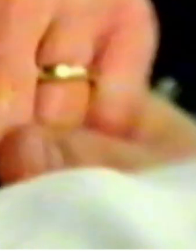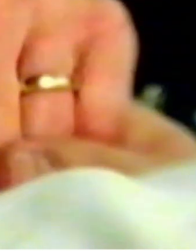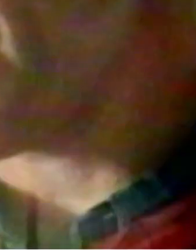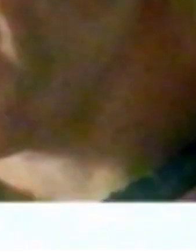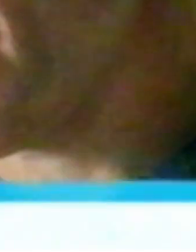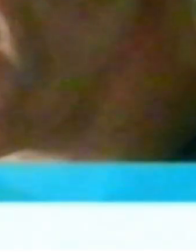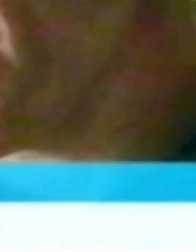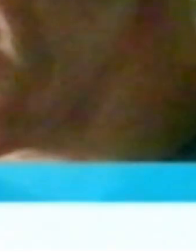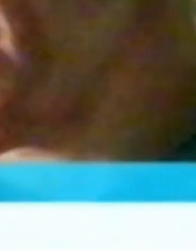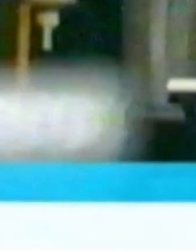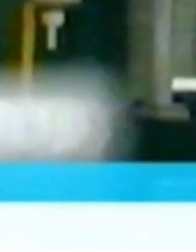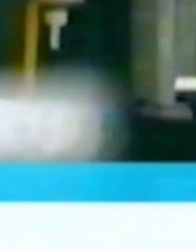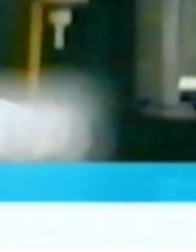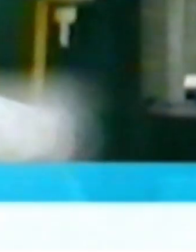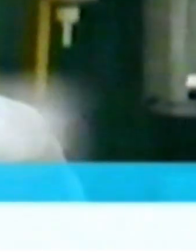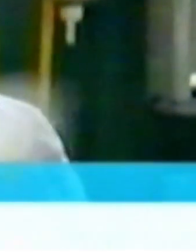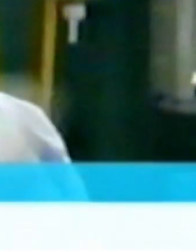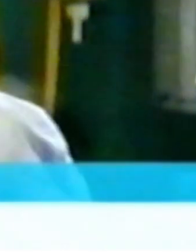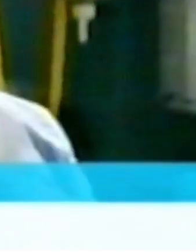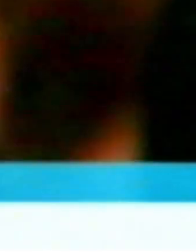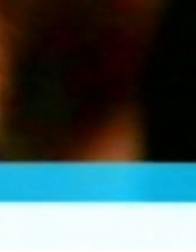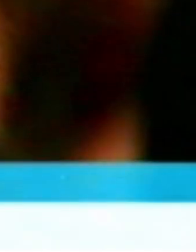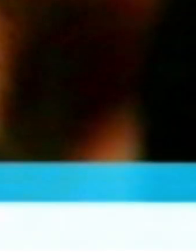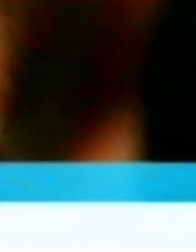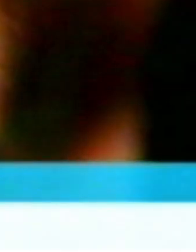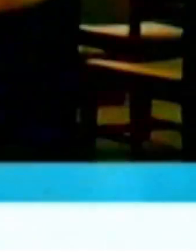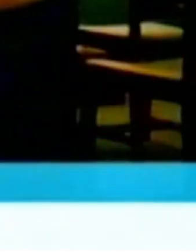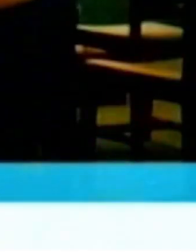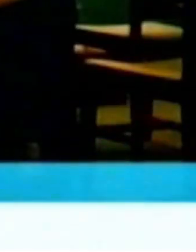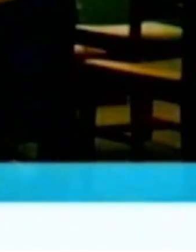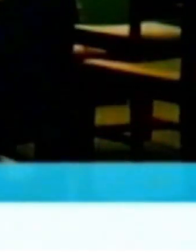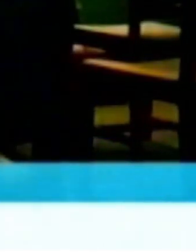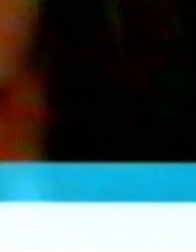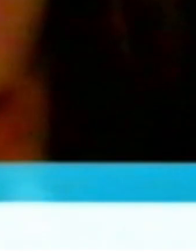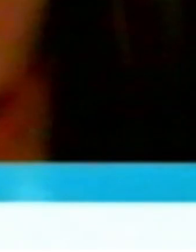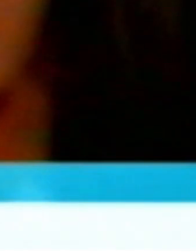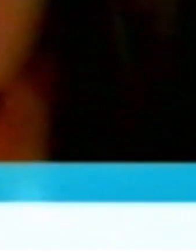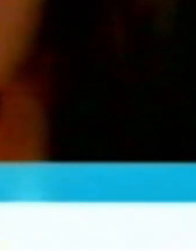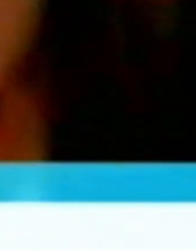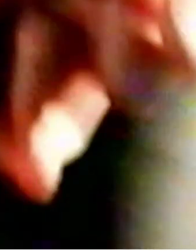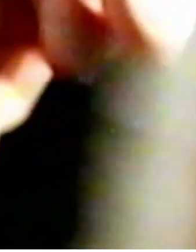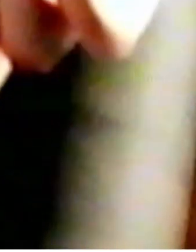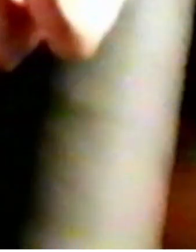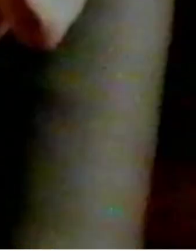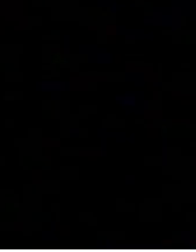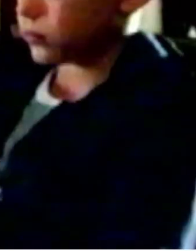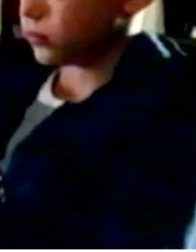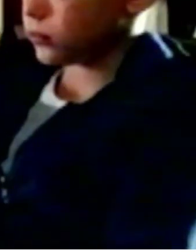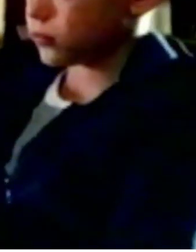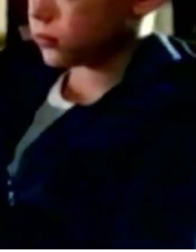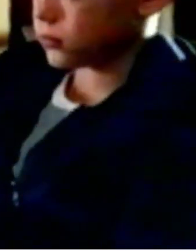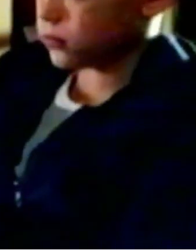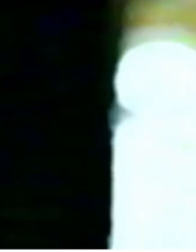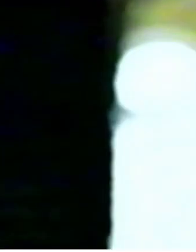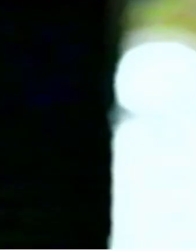something else? What if I tell you that God is talking to me? It's a story that will touch your heart. What if there's something bigger than